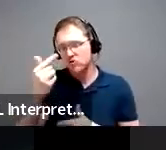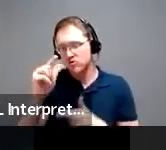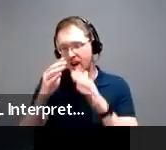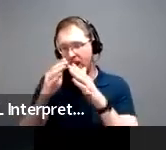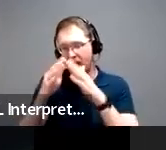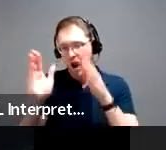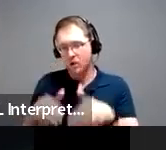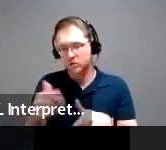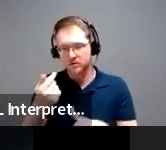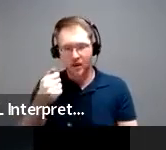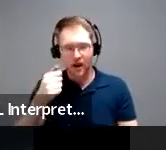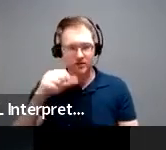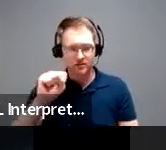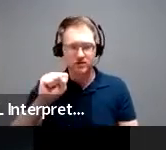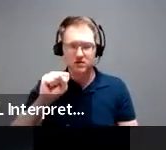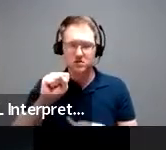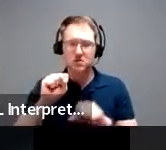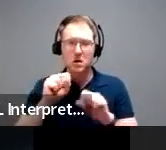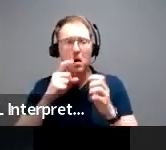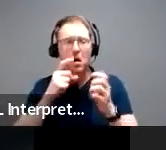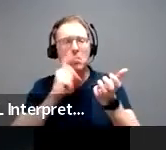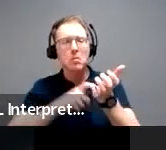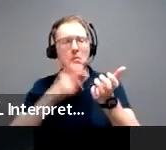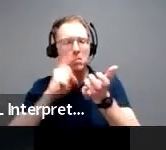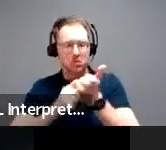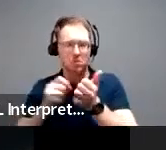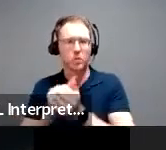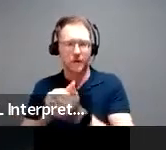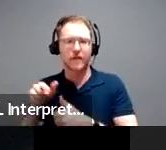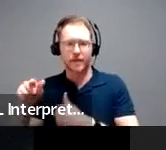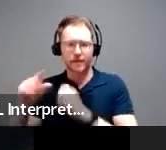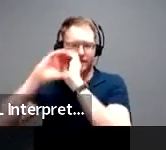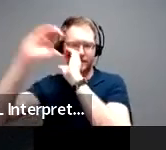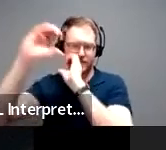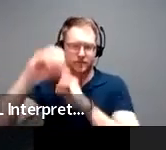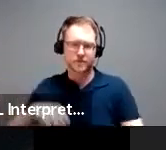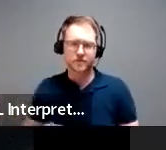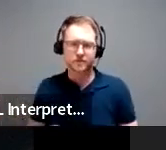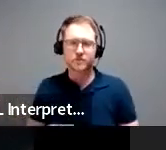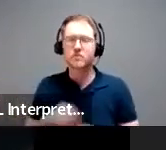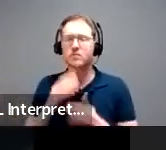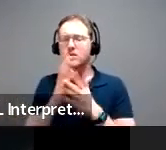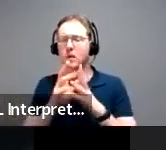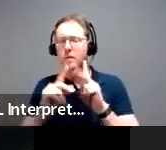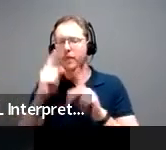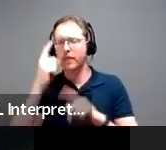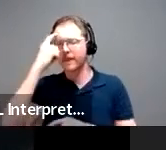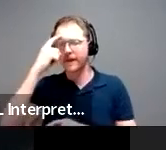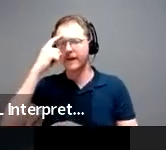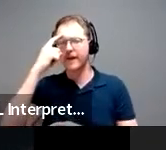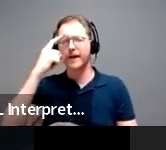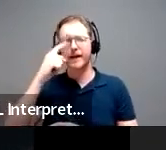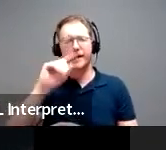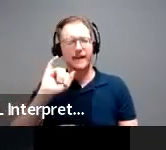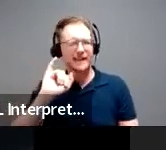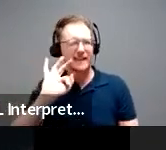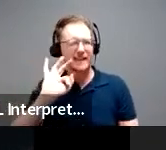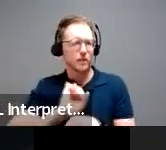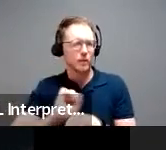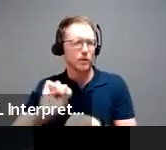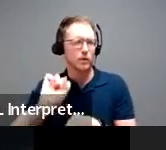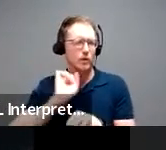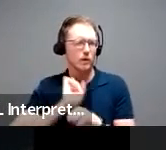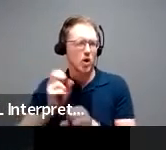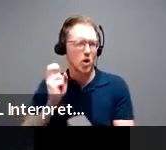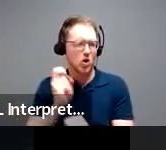in the atmospheres of such a planet. Some people think that if we worked really, really hard, devoting huge amounts